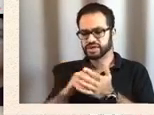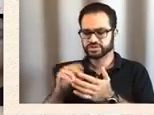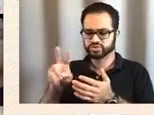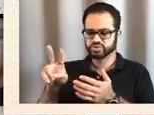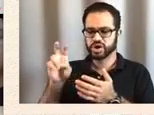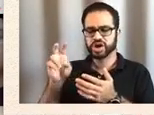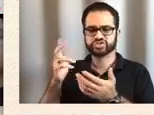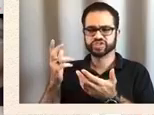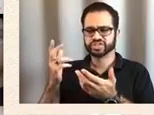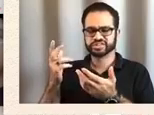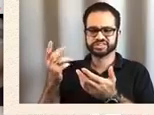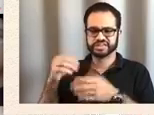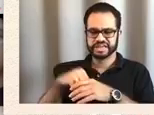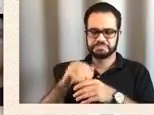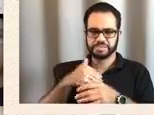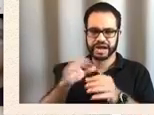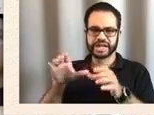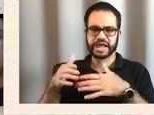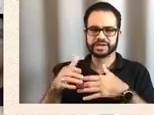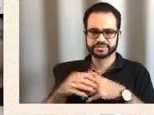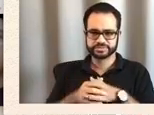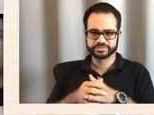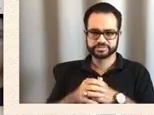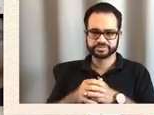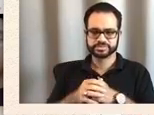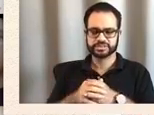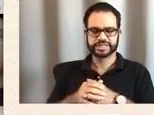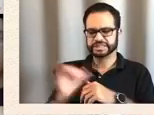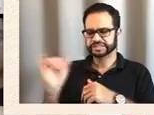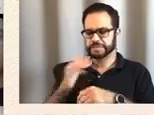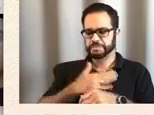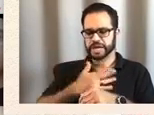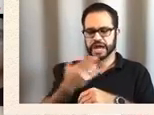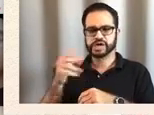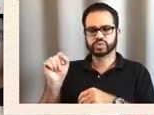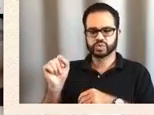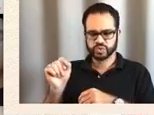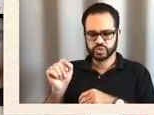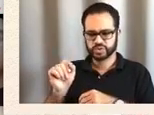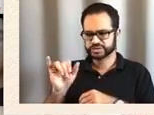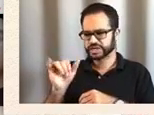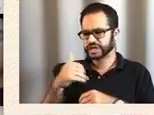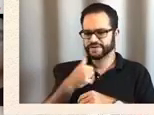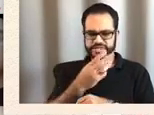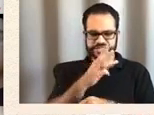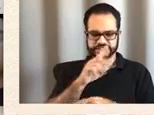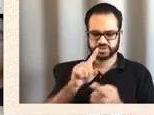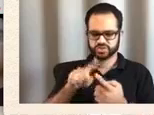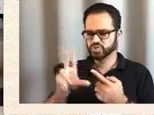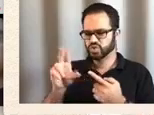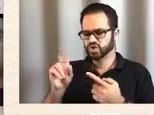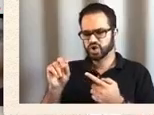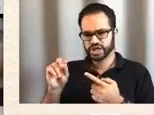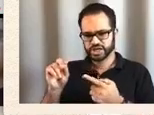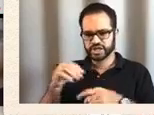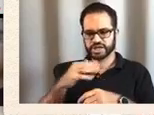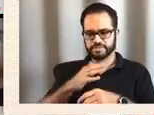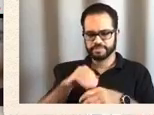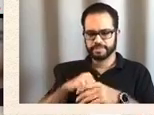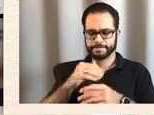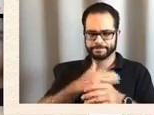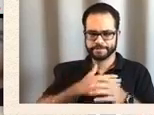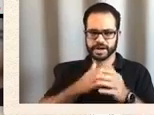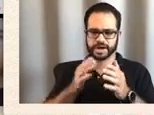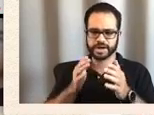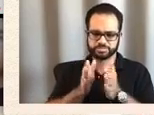in fact the class sizes are comparable to my high school. We have between, it's like 16 to 30 is the average class size. It's small classes, not huge lecture